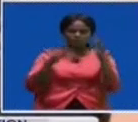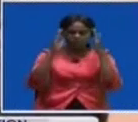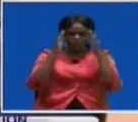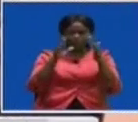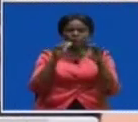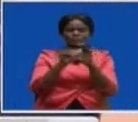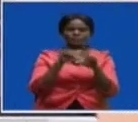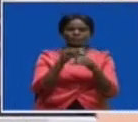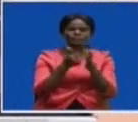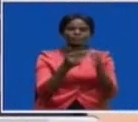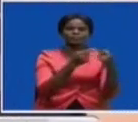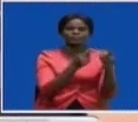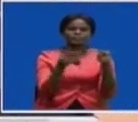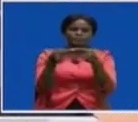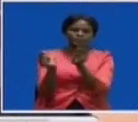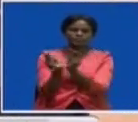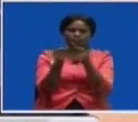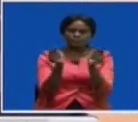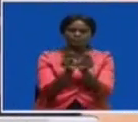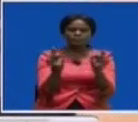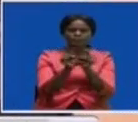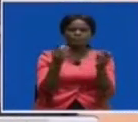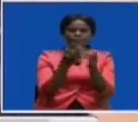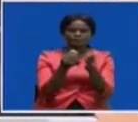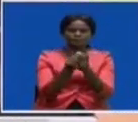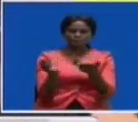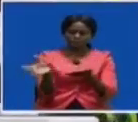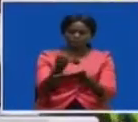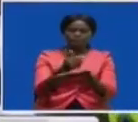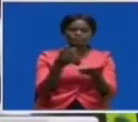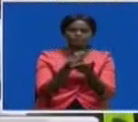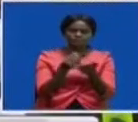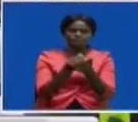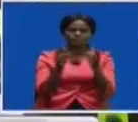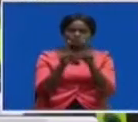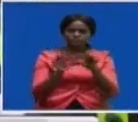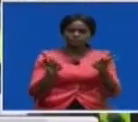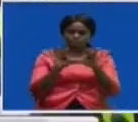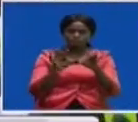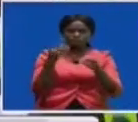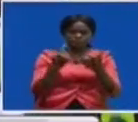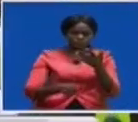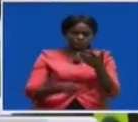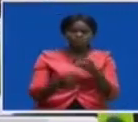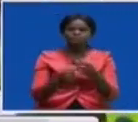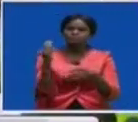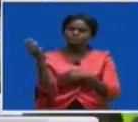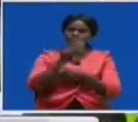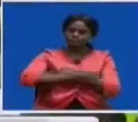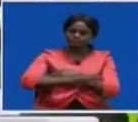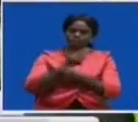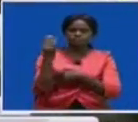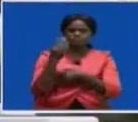engaging all stakeholders in the quest to roll out toll gates countrywide. It's important that everywhere where these tolls are